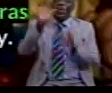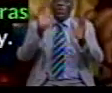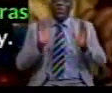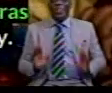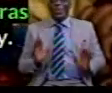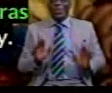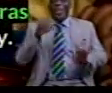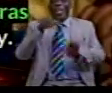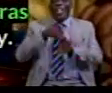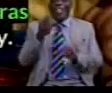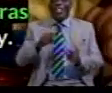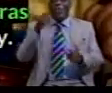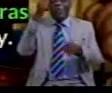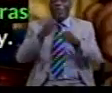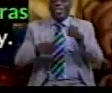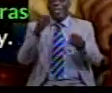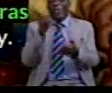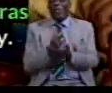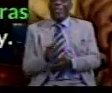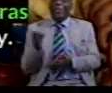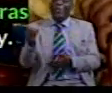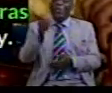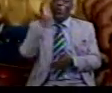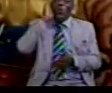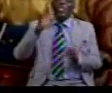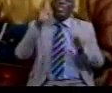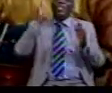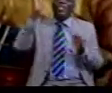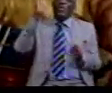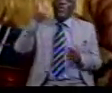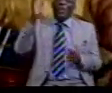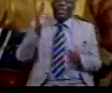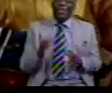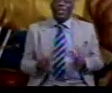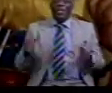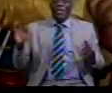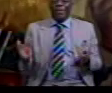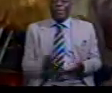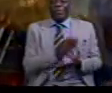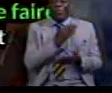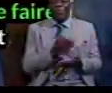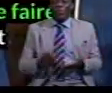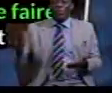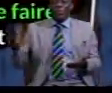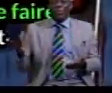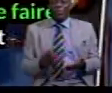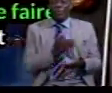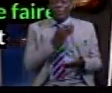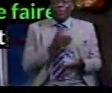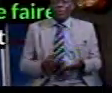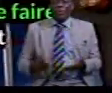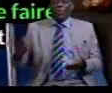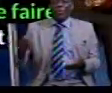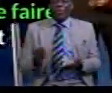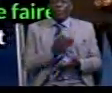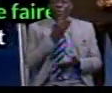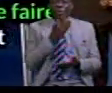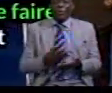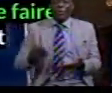At the finally, amen. You will testify. Don't pay a call of that. Don't pay a call of that.